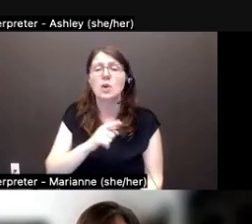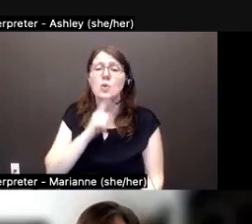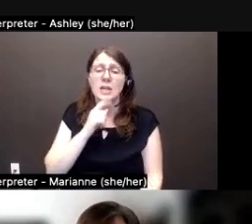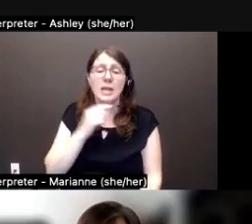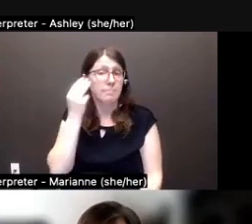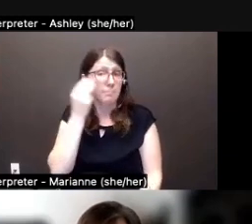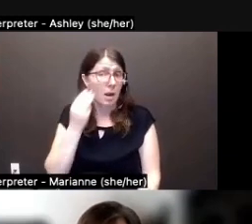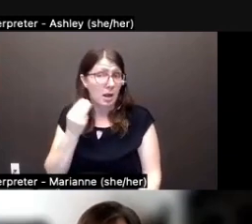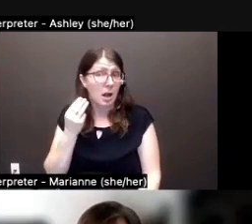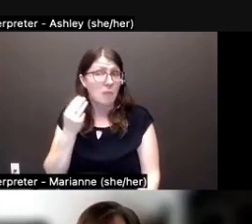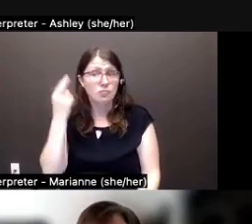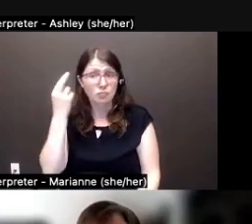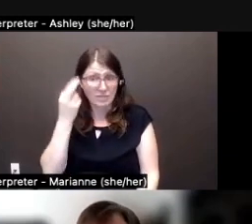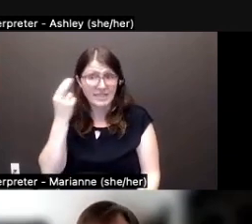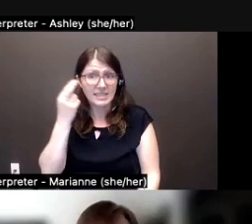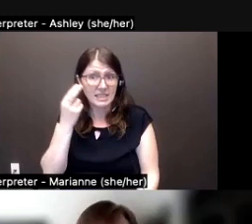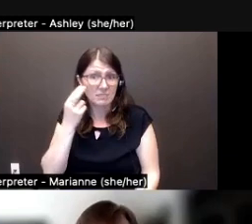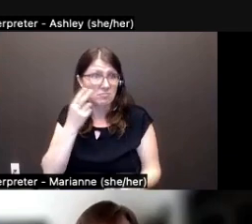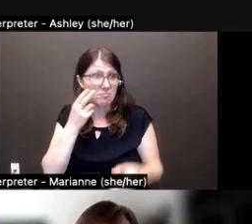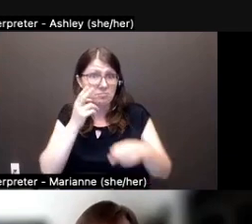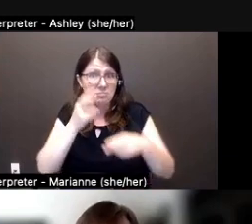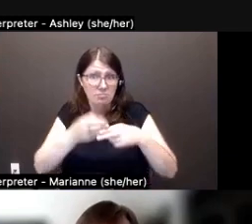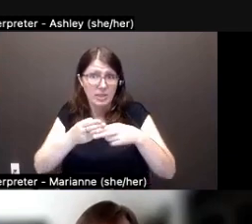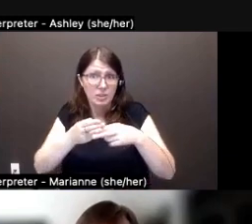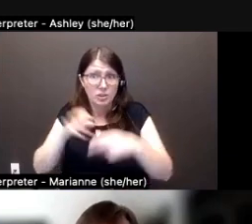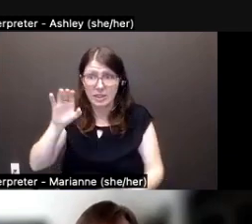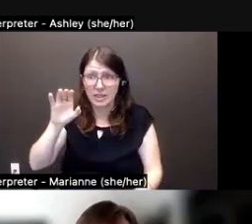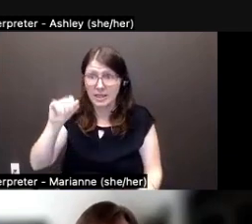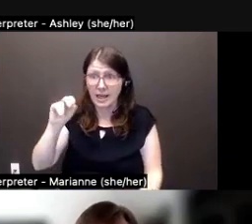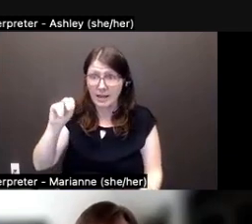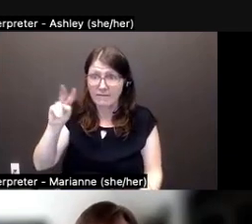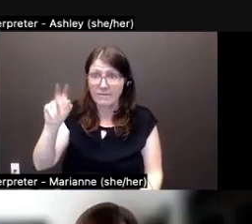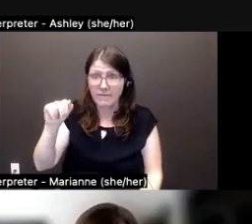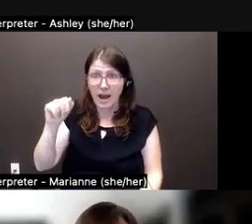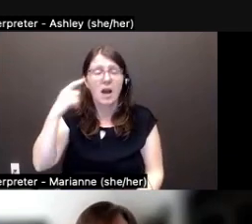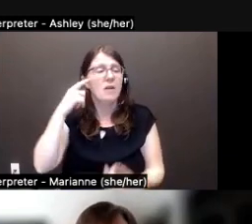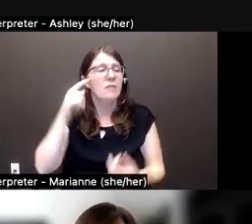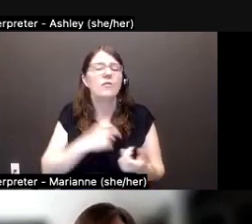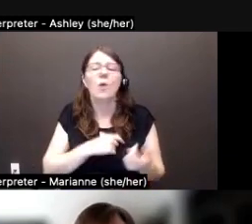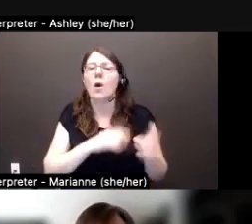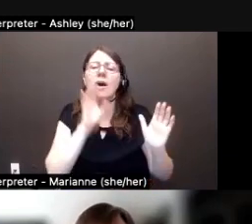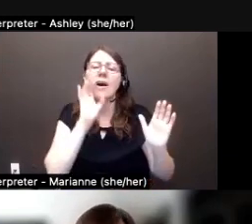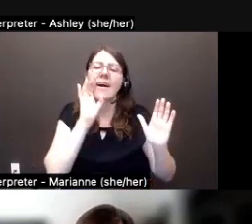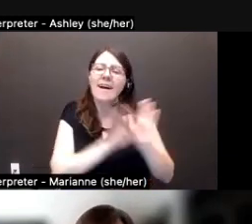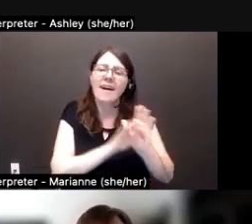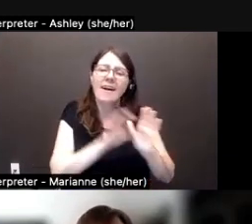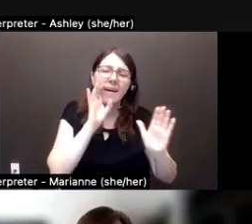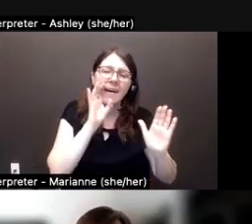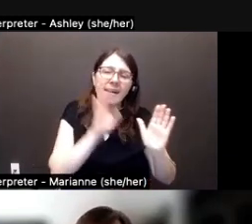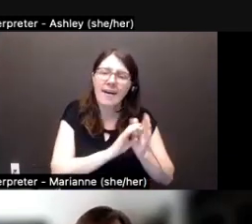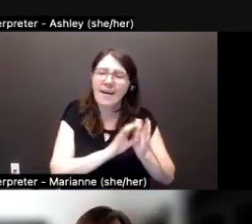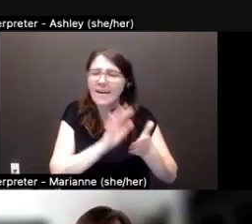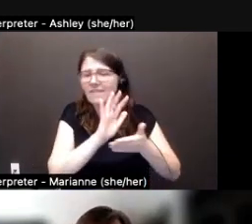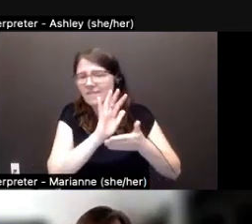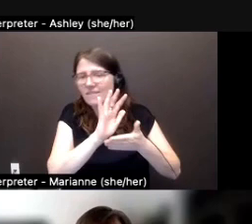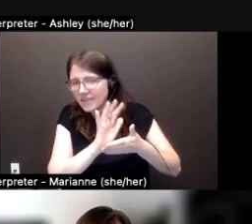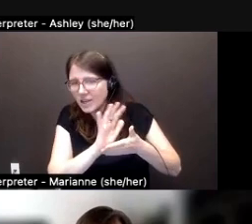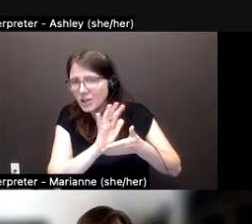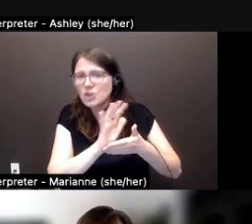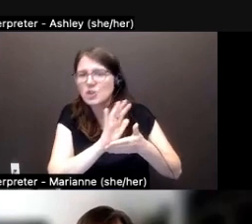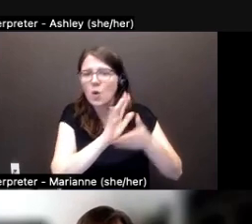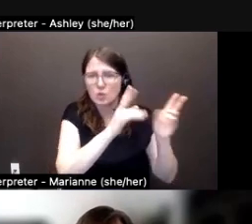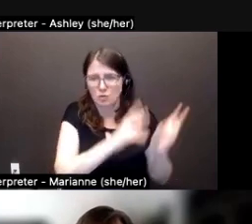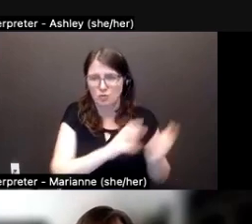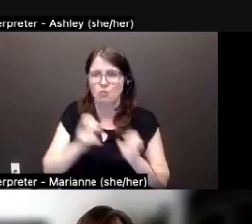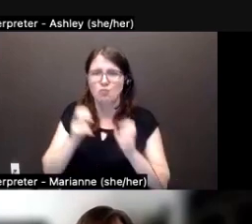our website and using it to import images, videos, and images into our Google